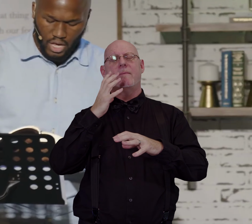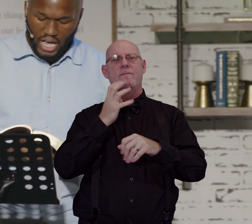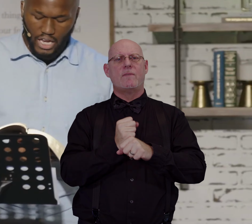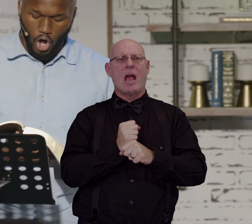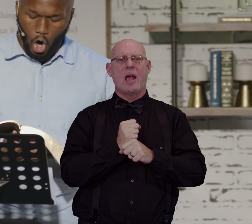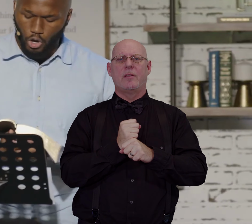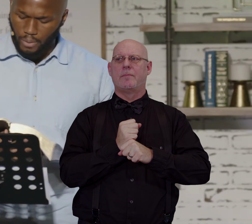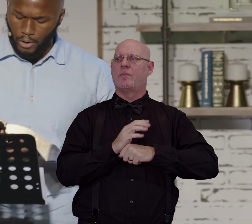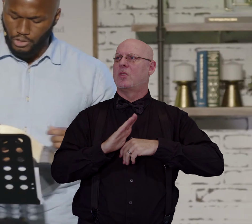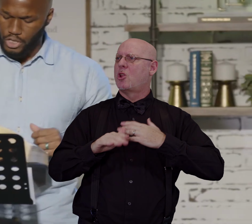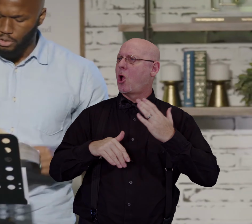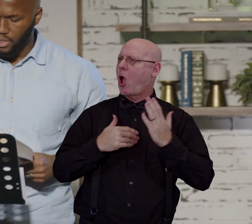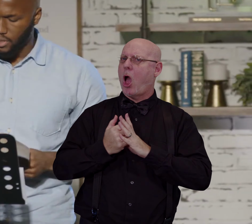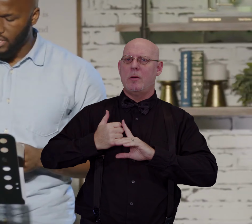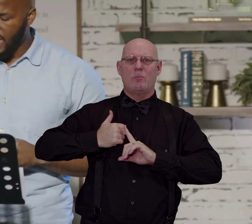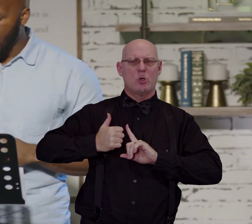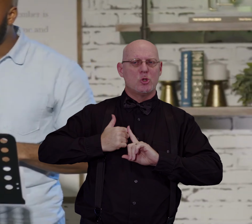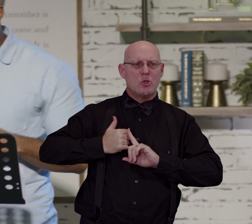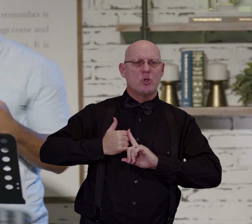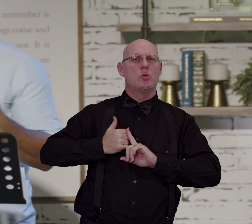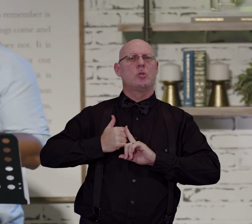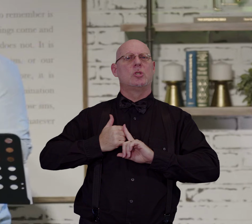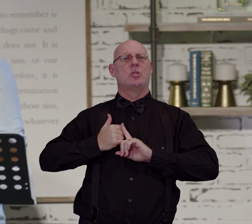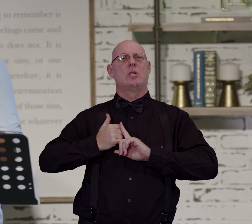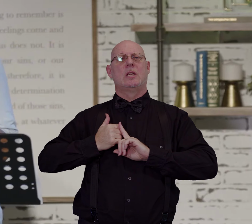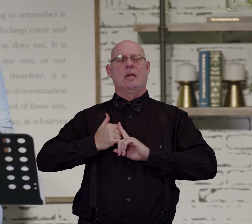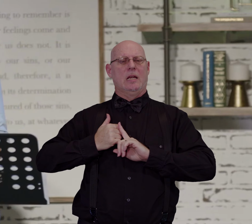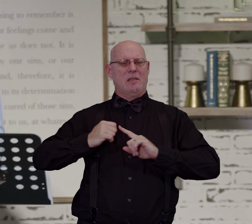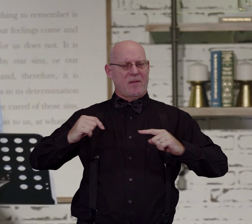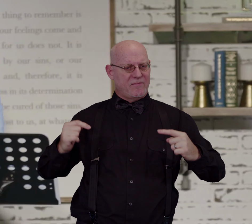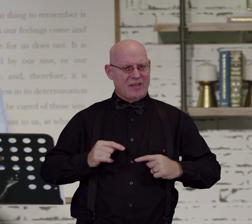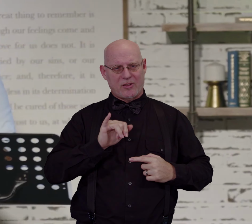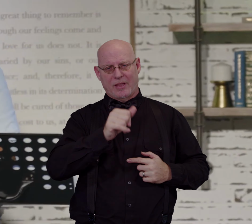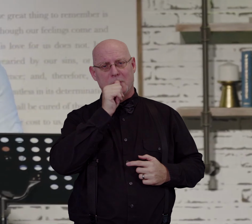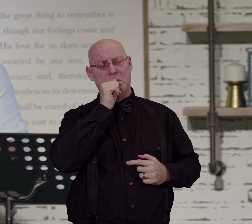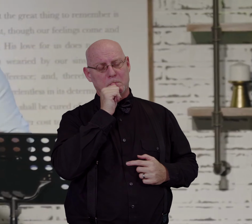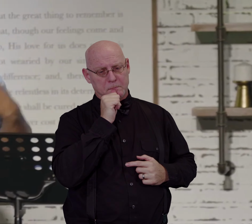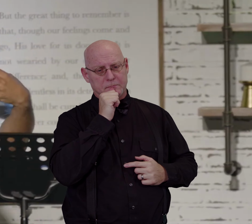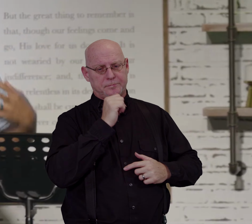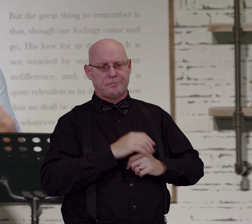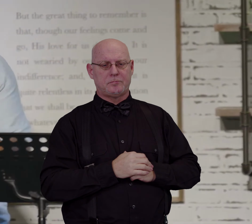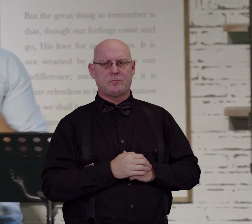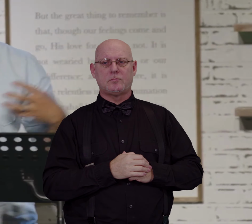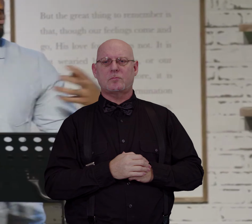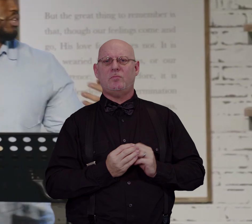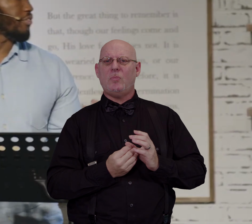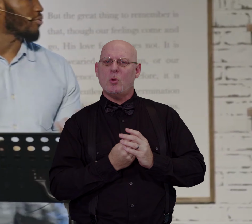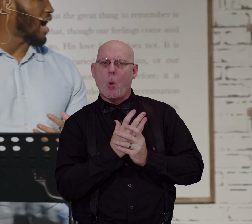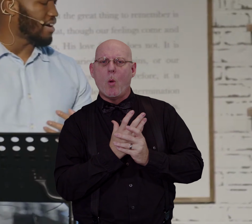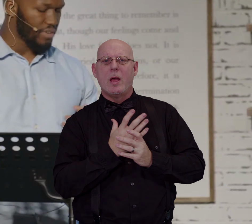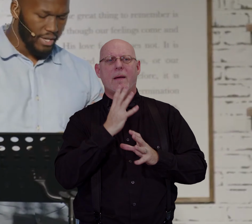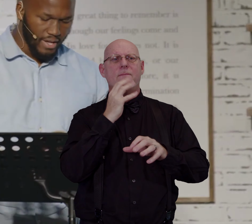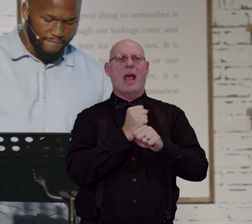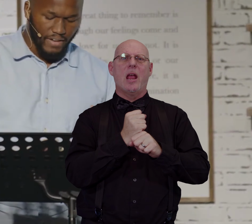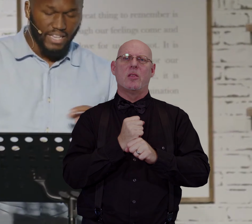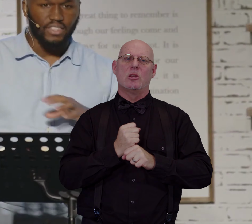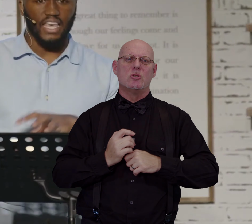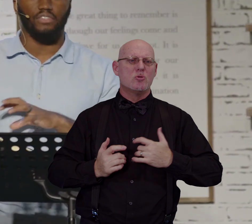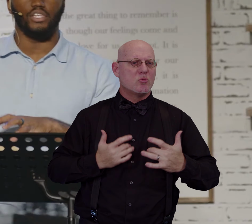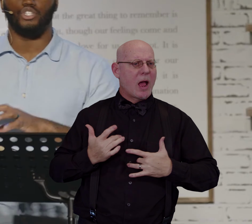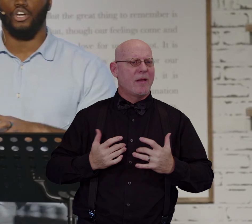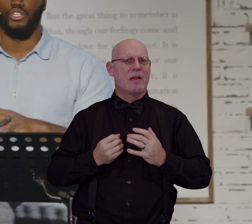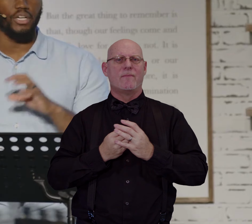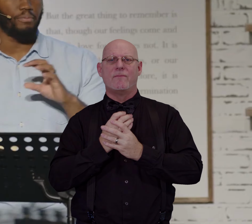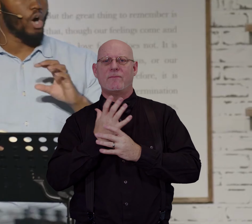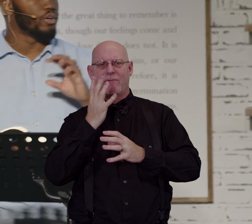faith in all your persecutions, and in the afflictions that you are enduring." So there was a growing faith. There was a thriving faith